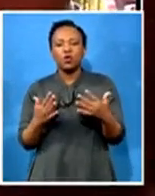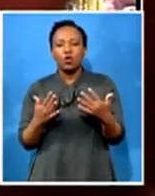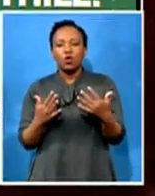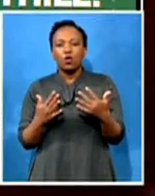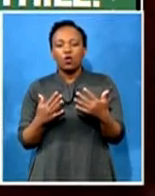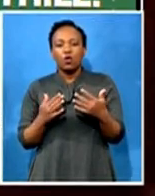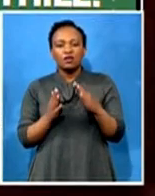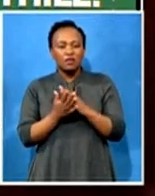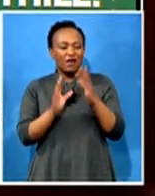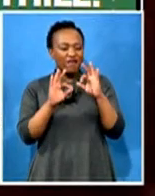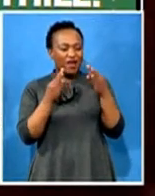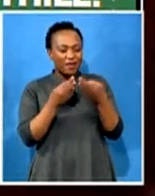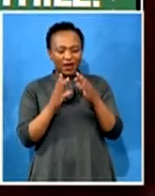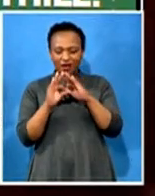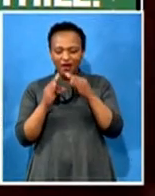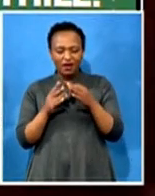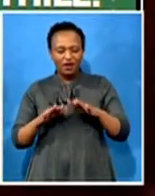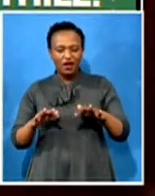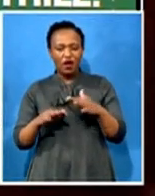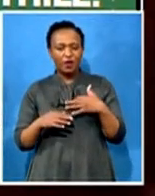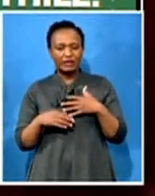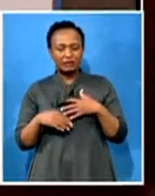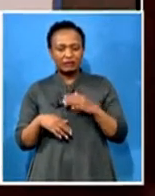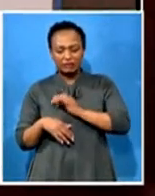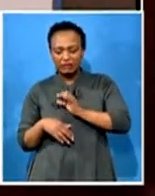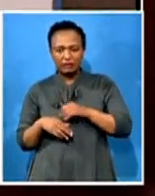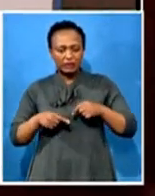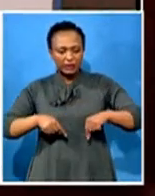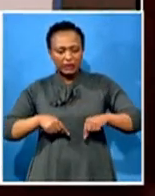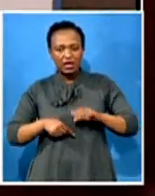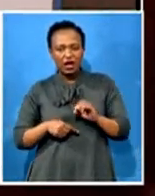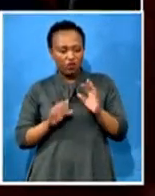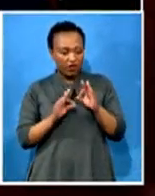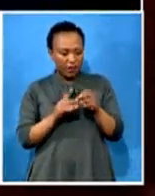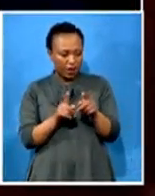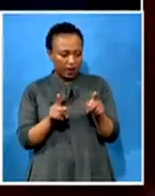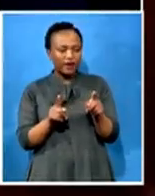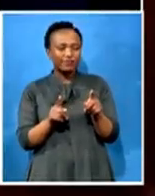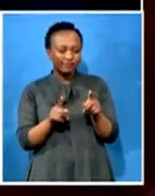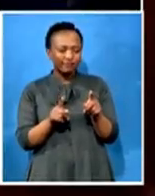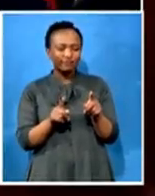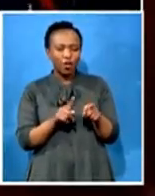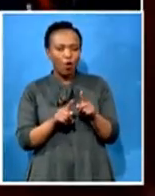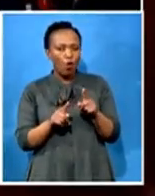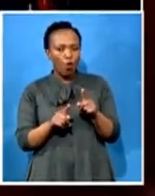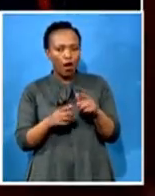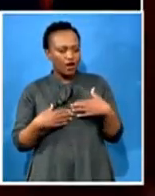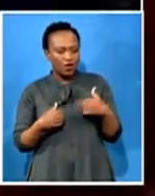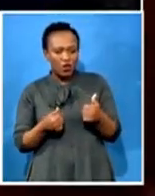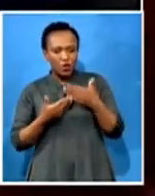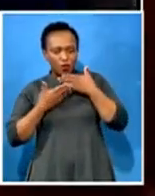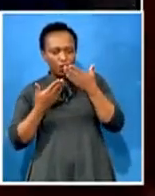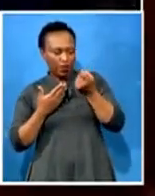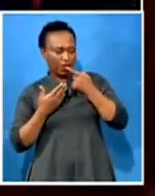very anxious and concerned because there is no cure. People who are worried about whether they will